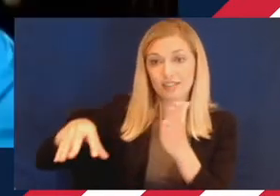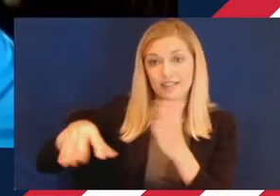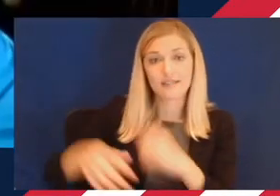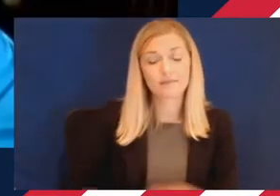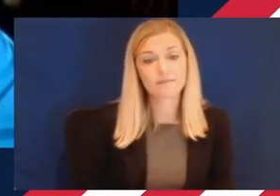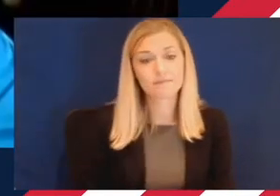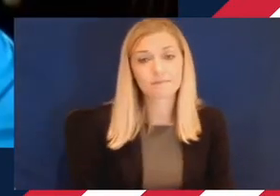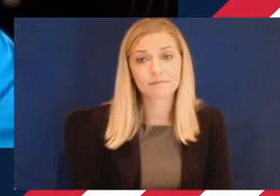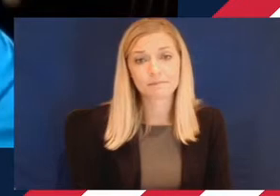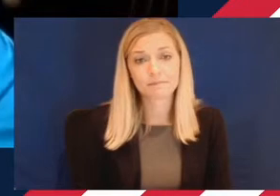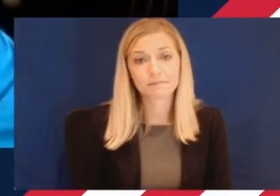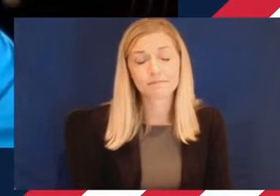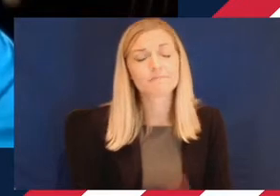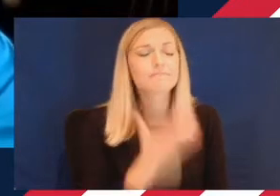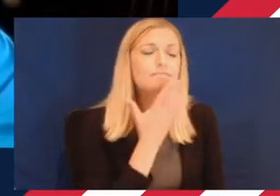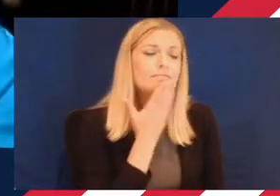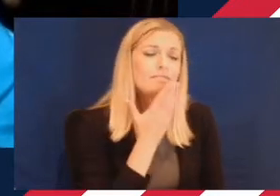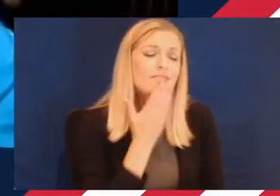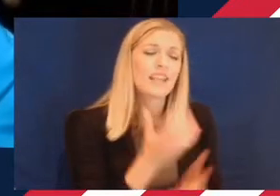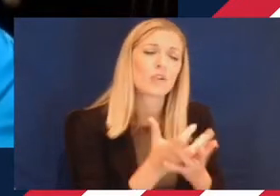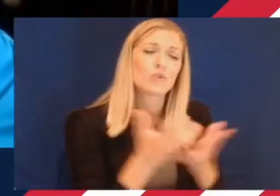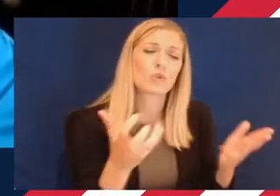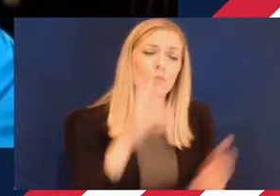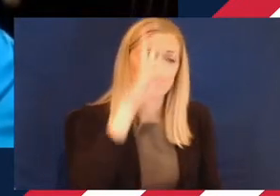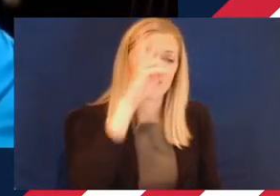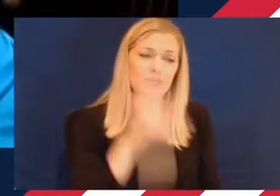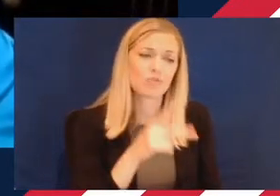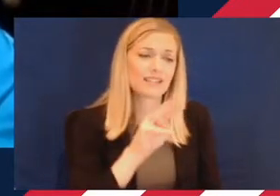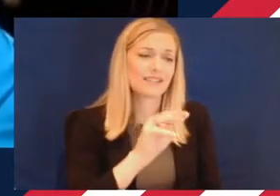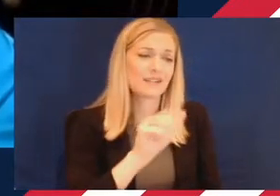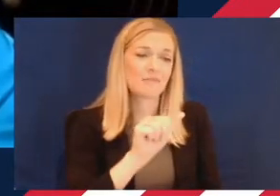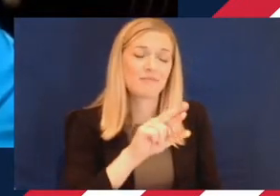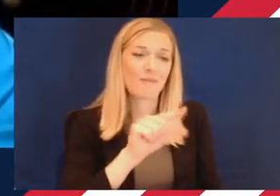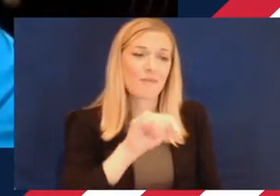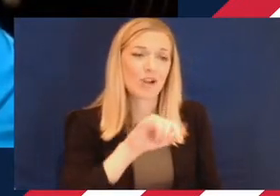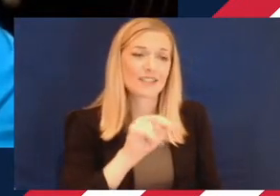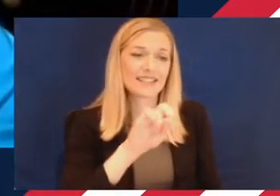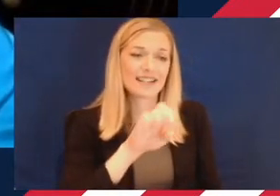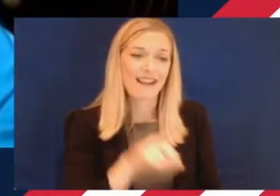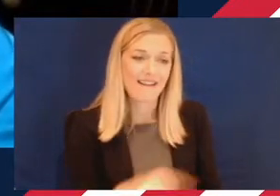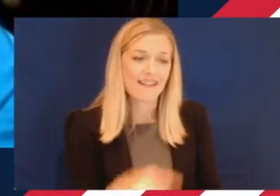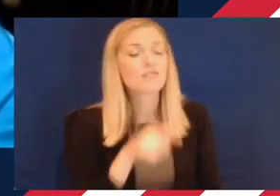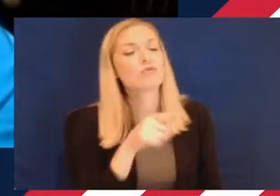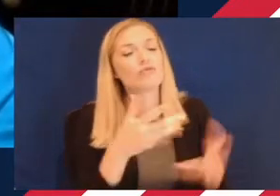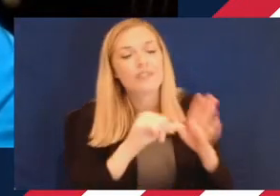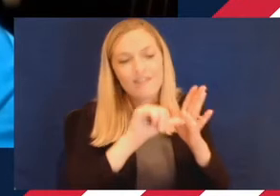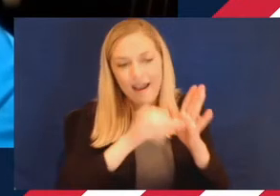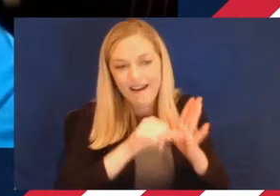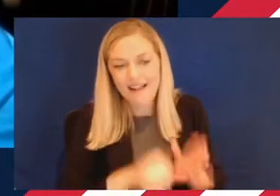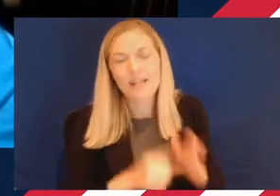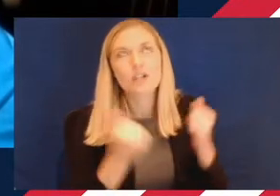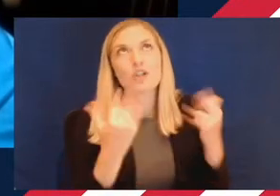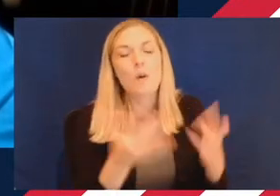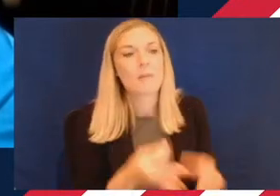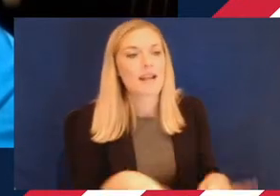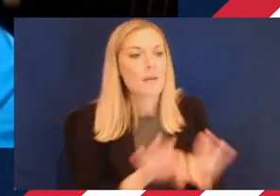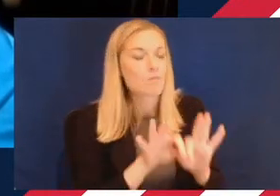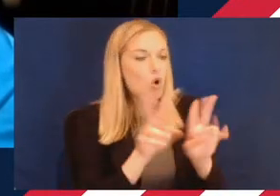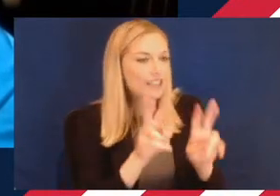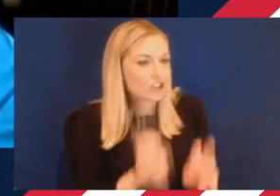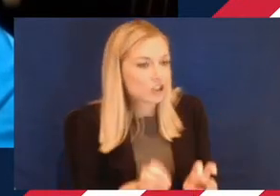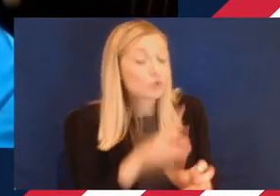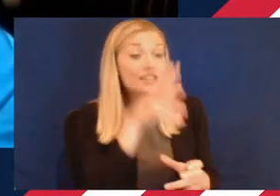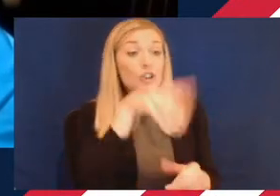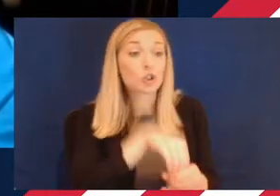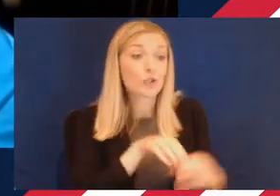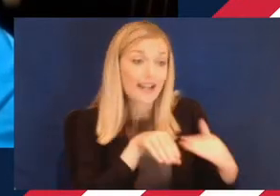Thank you so much, Vice President Martinez. You've highlighted so many important issues, including access to technology and really